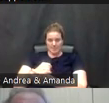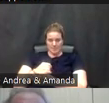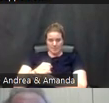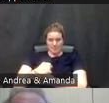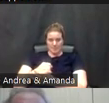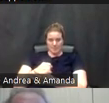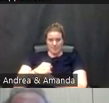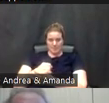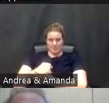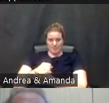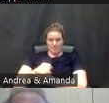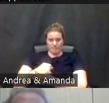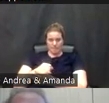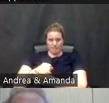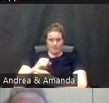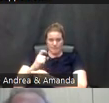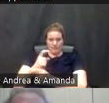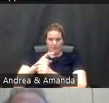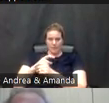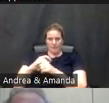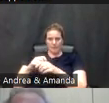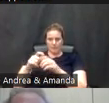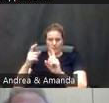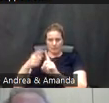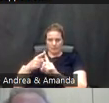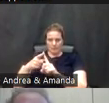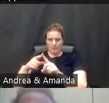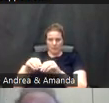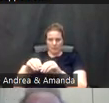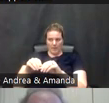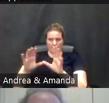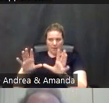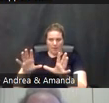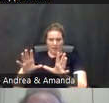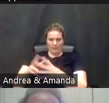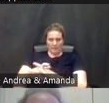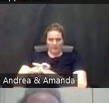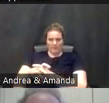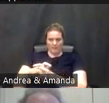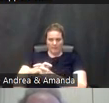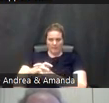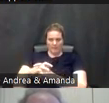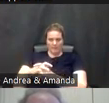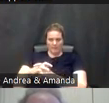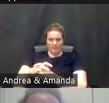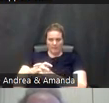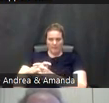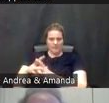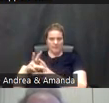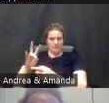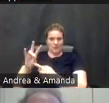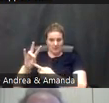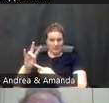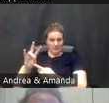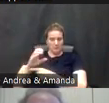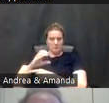Oh yeah, I had another point of clarification question, which is there are seven of us on this subcommittee. There are